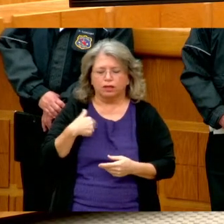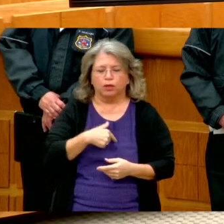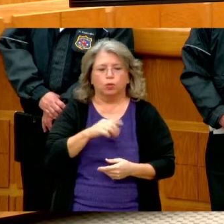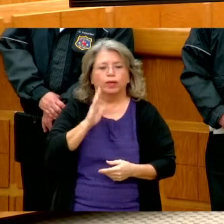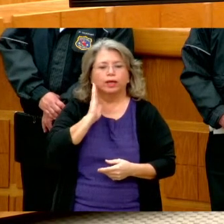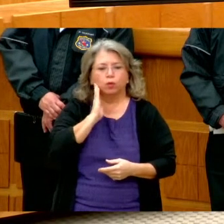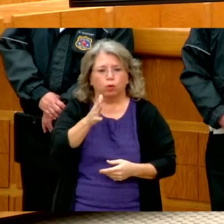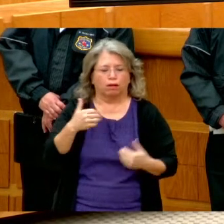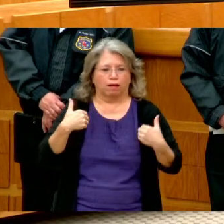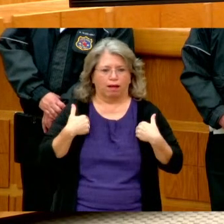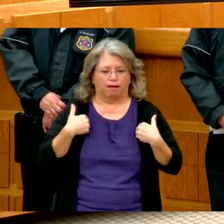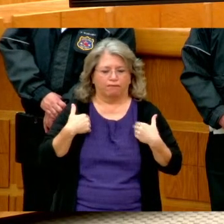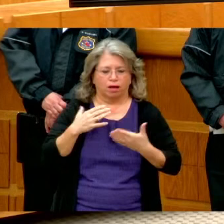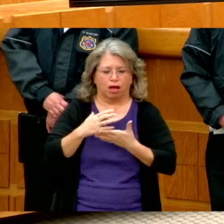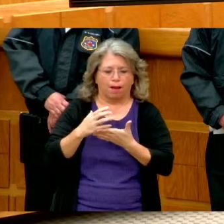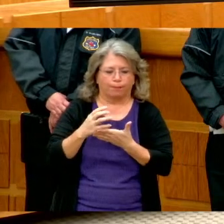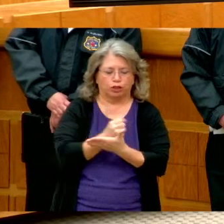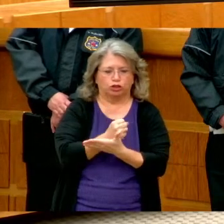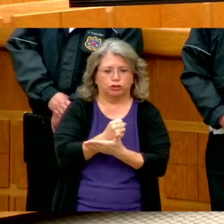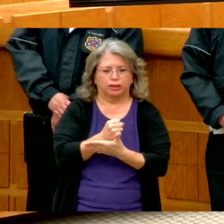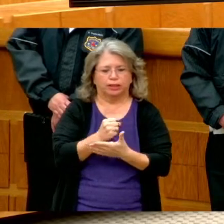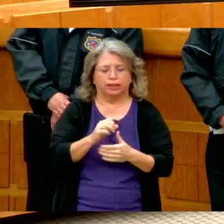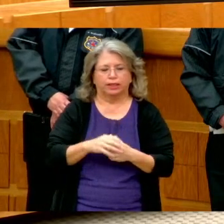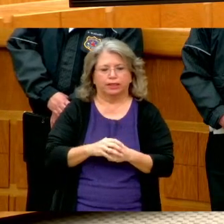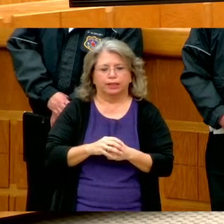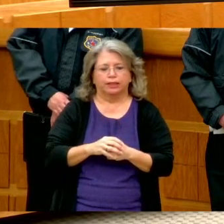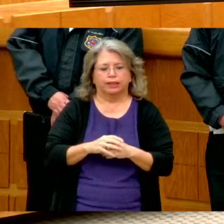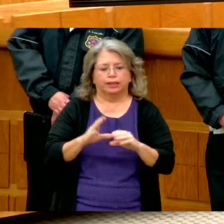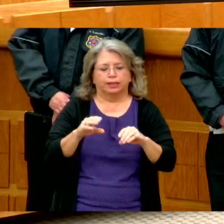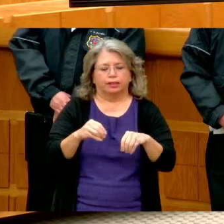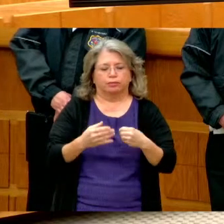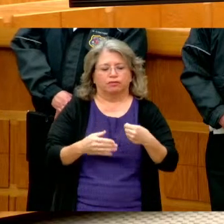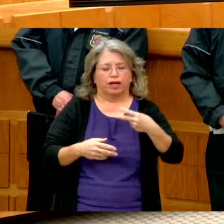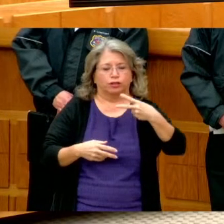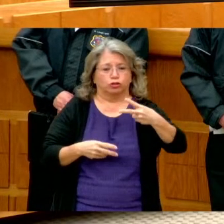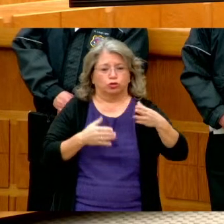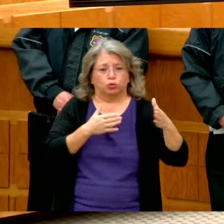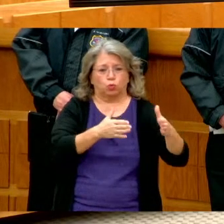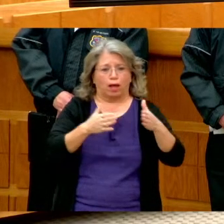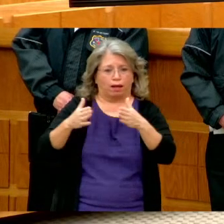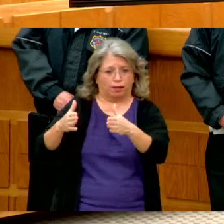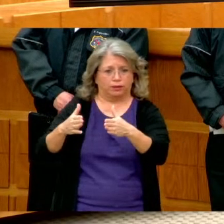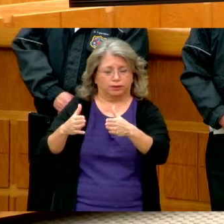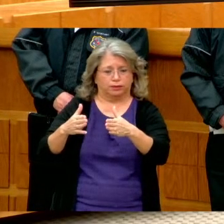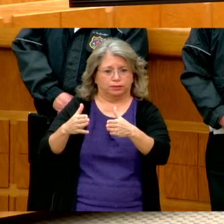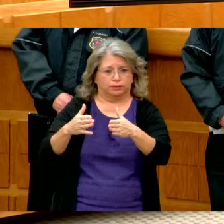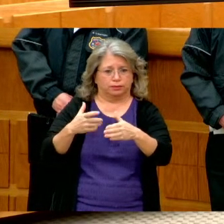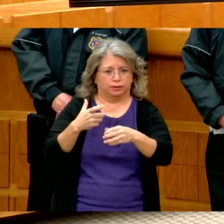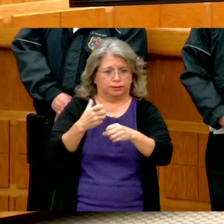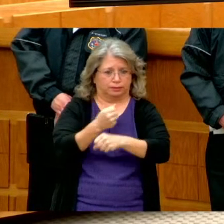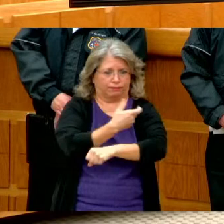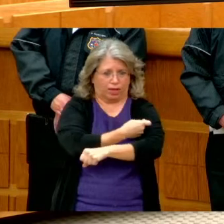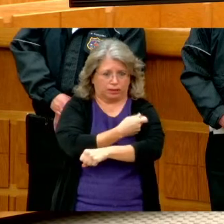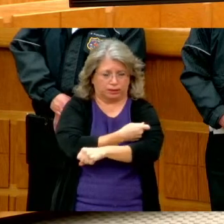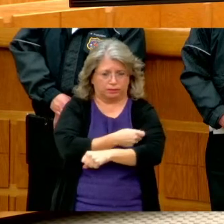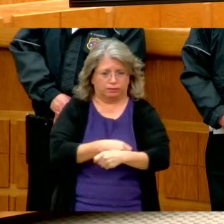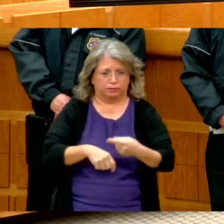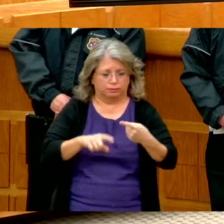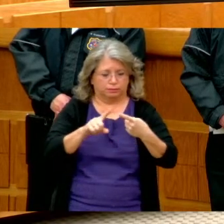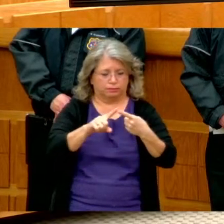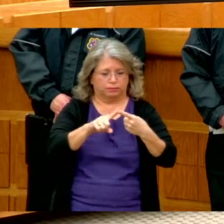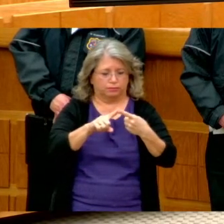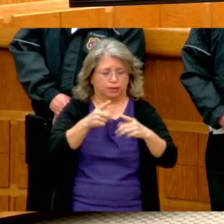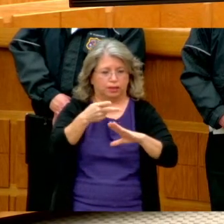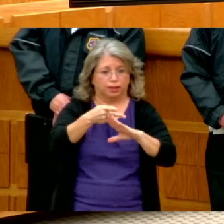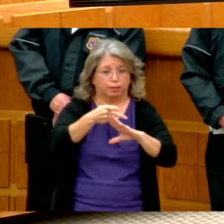opportunity to do 2 ways of participating in the vaccination. two ways.